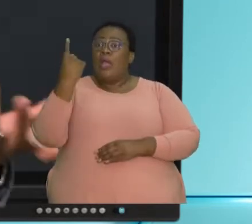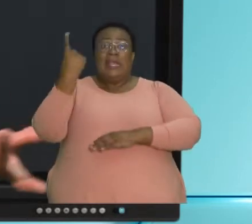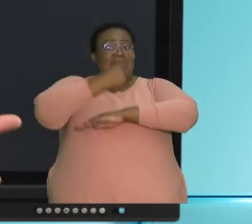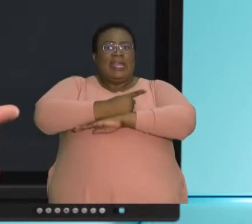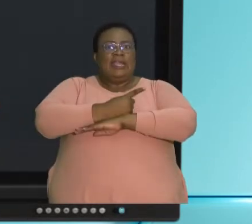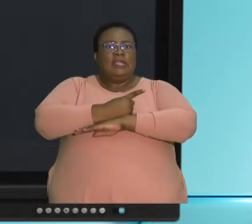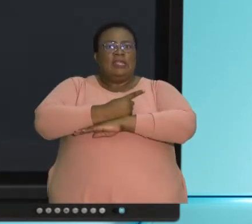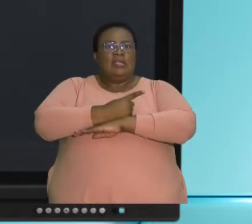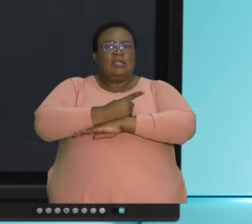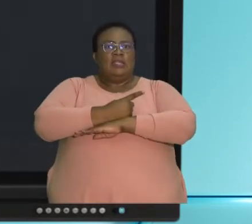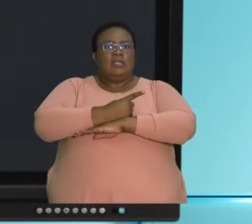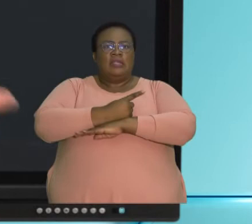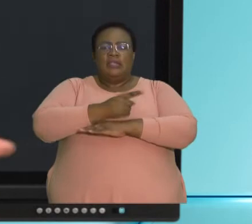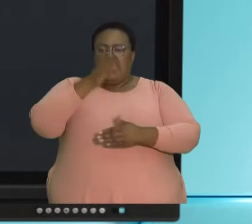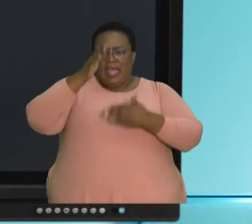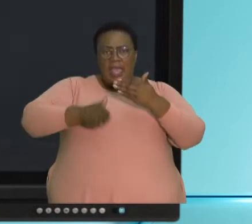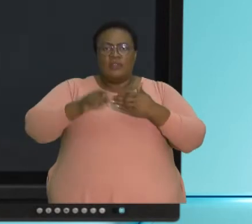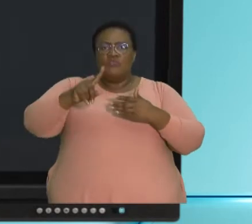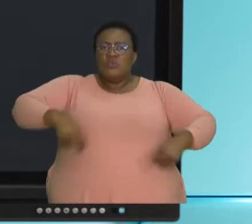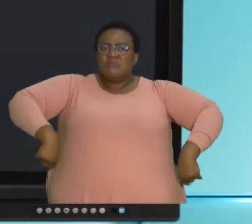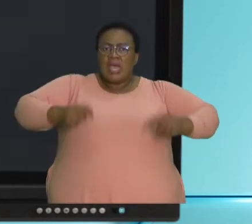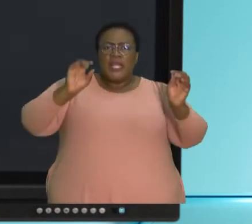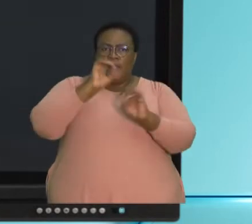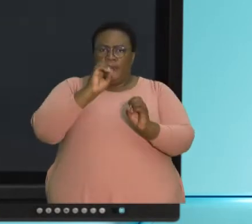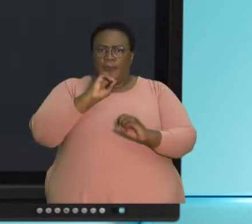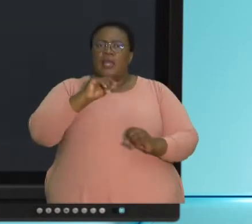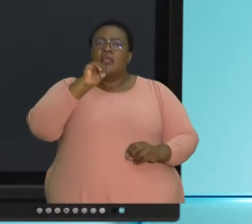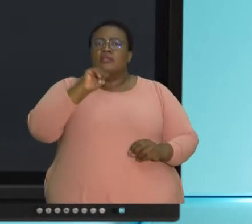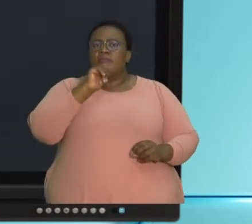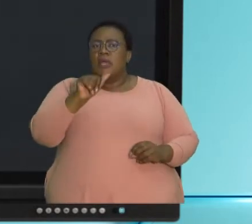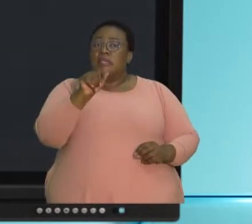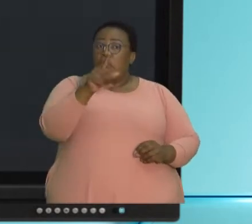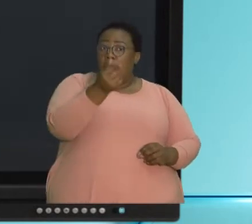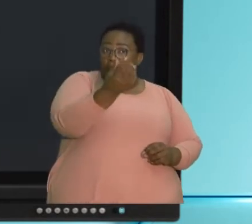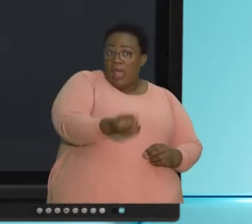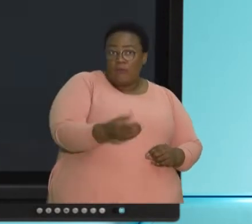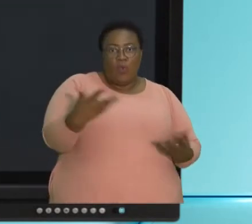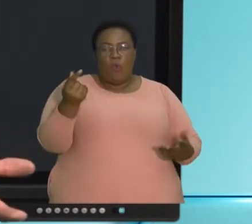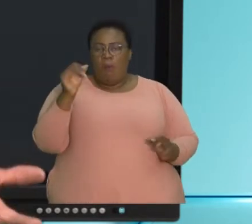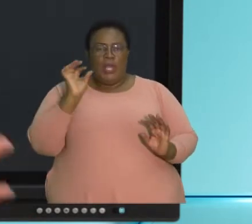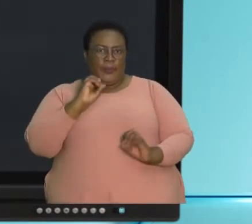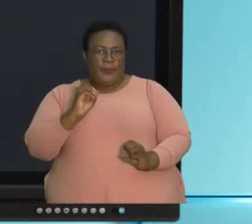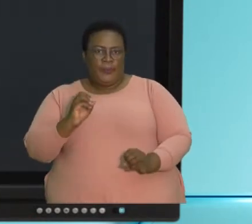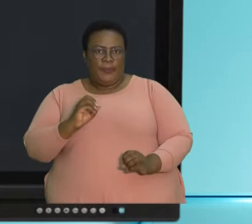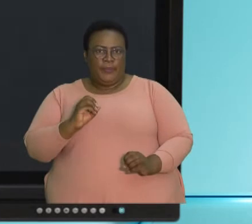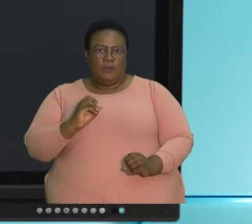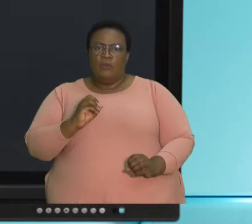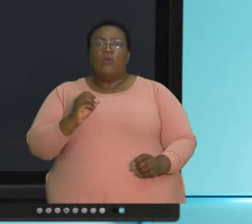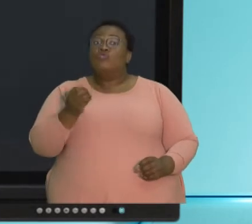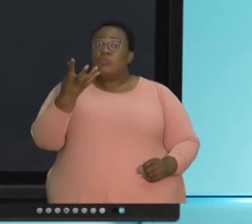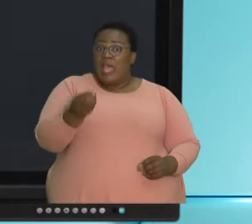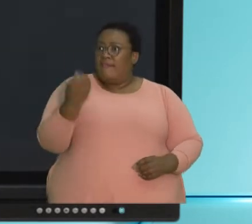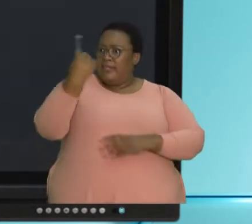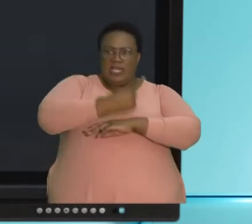cent? Depending on whether you do have money or you don't, it doesn't really matter. But do you just go a day without spending money?